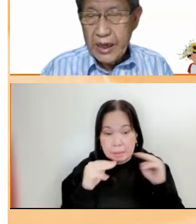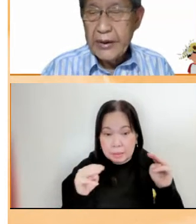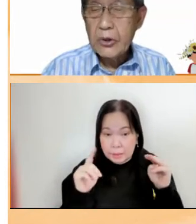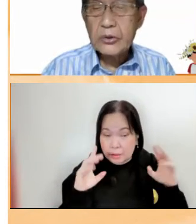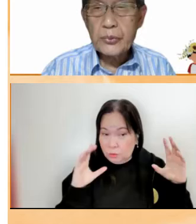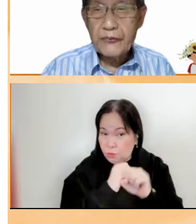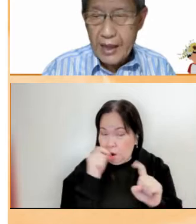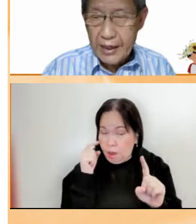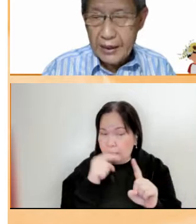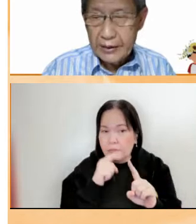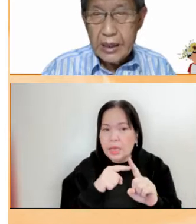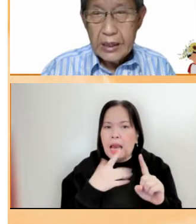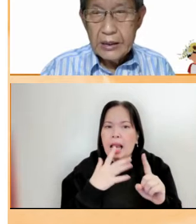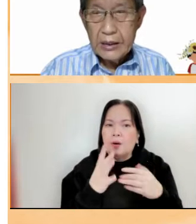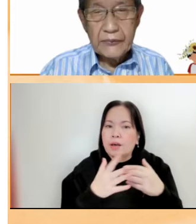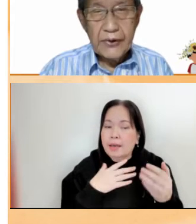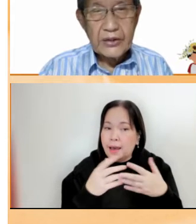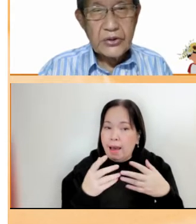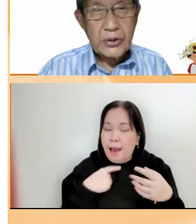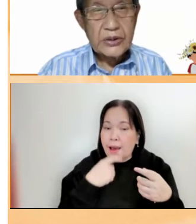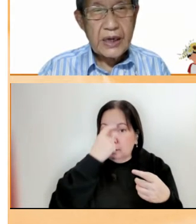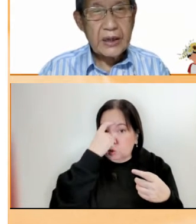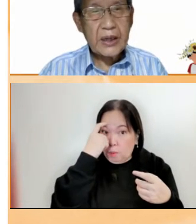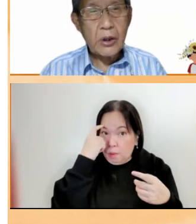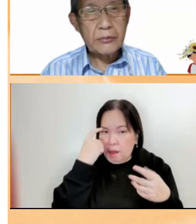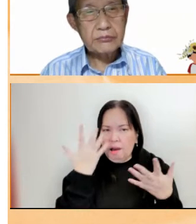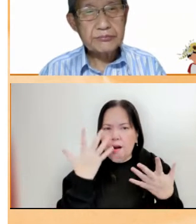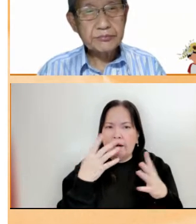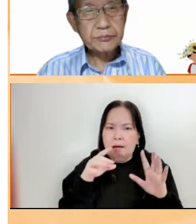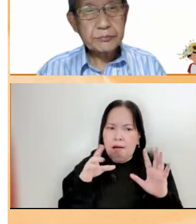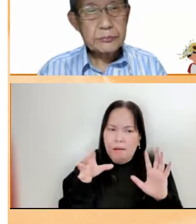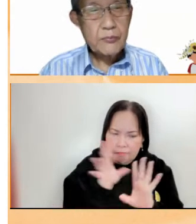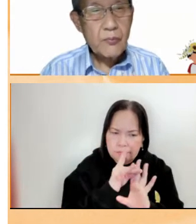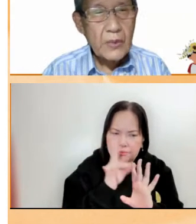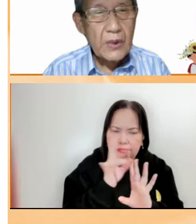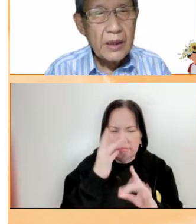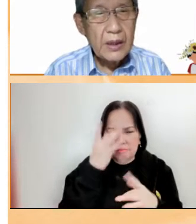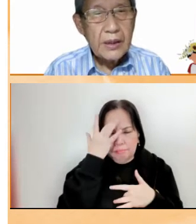we are able to provide interventions early on.